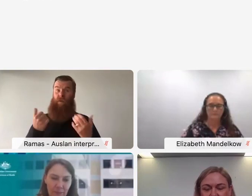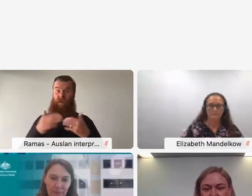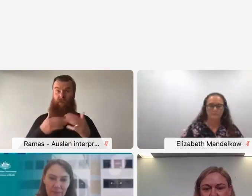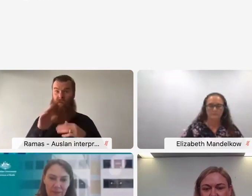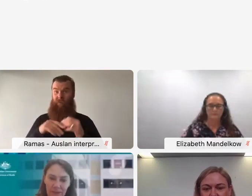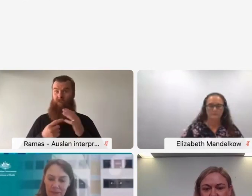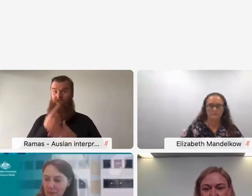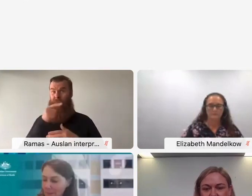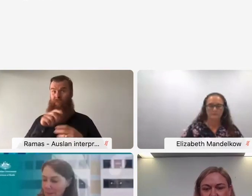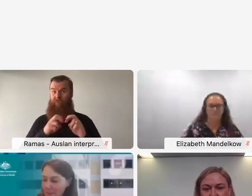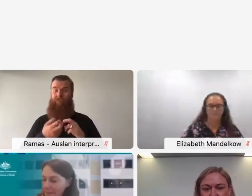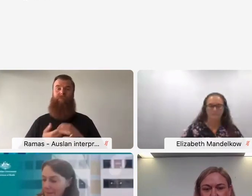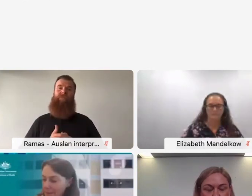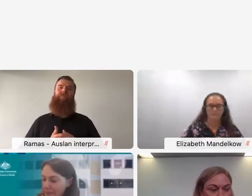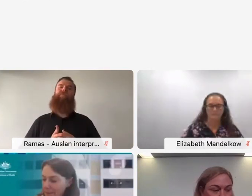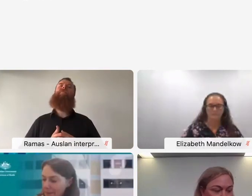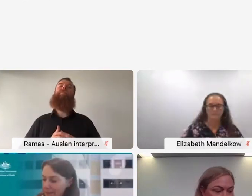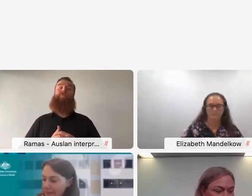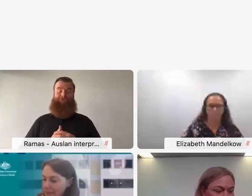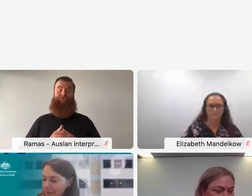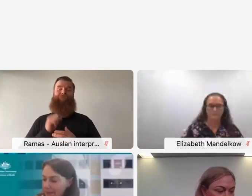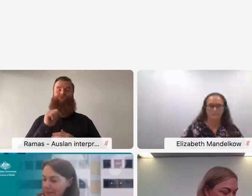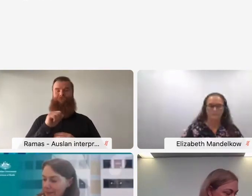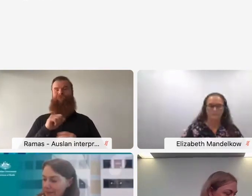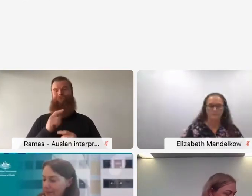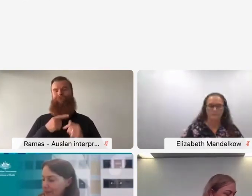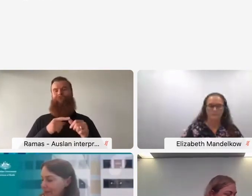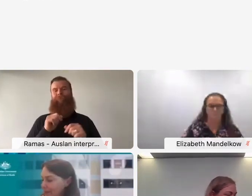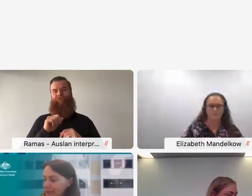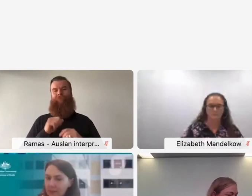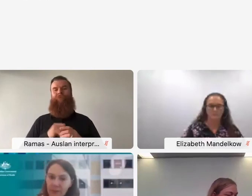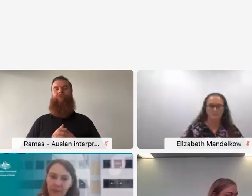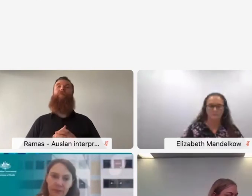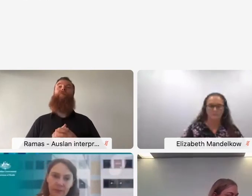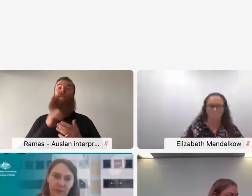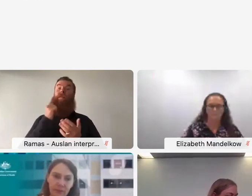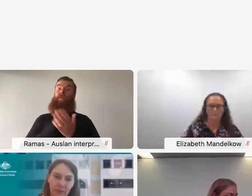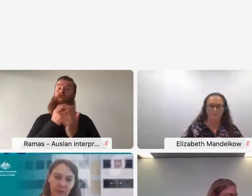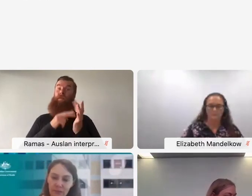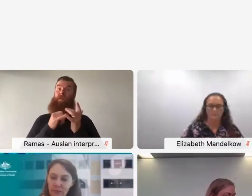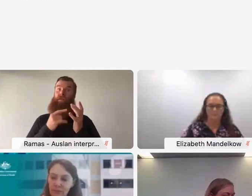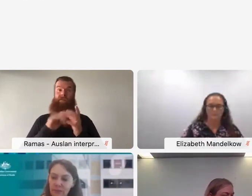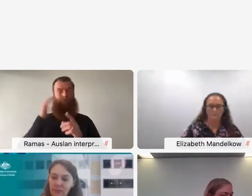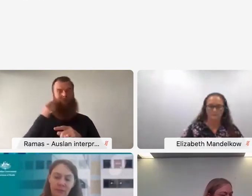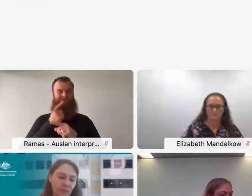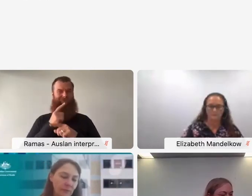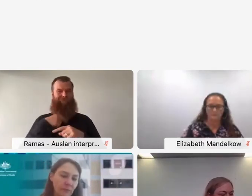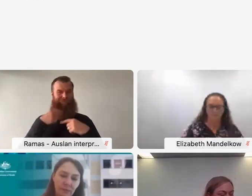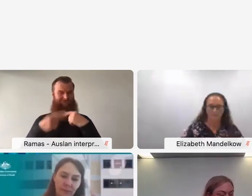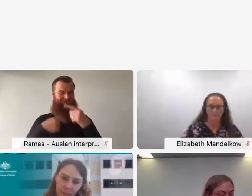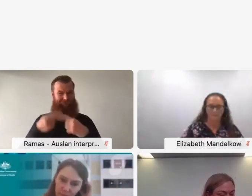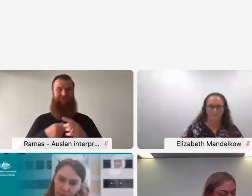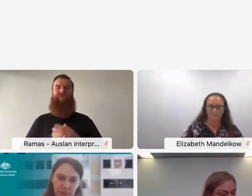Yeah, so the regional visas that I mentioned before, and I'm assuming that's directed at a sort of, they